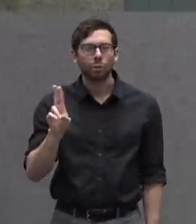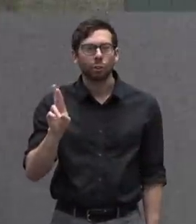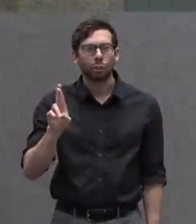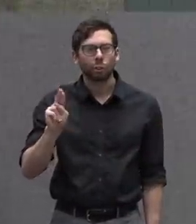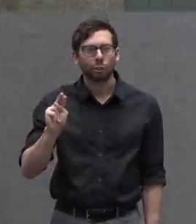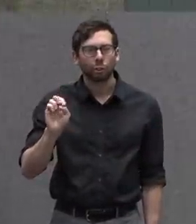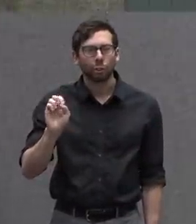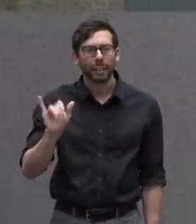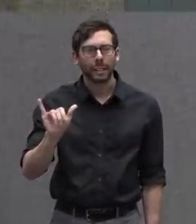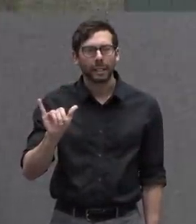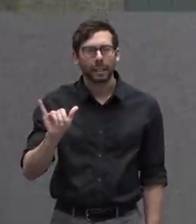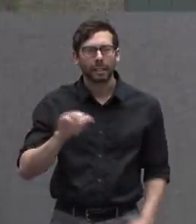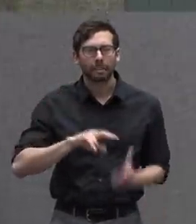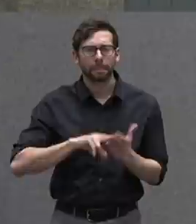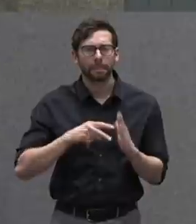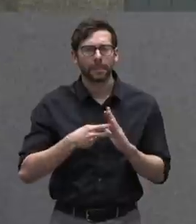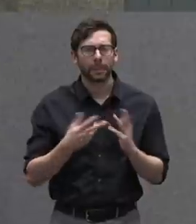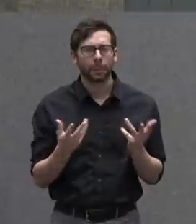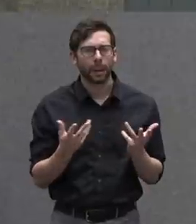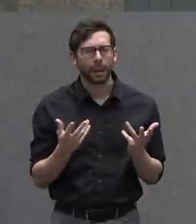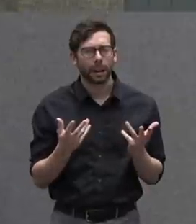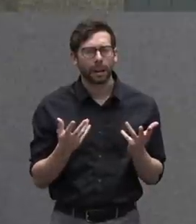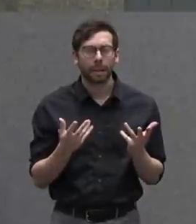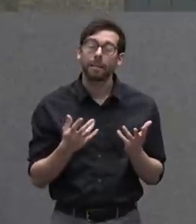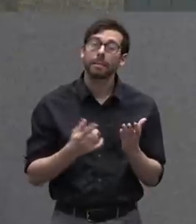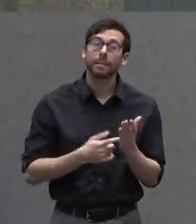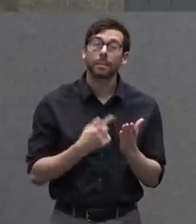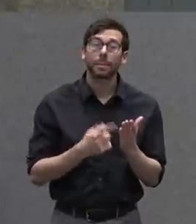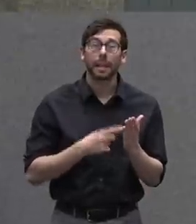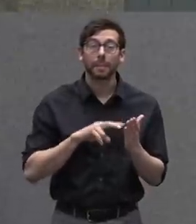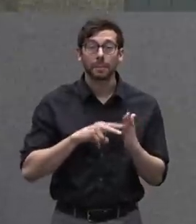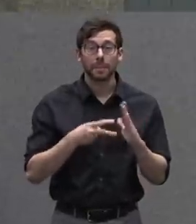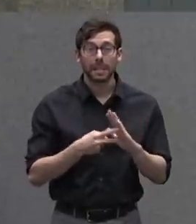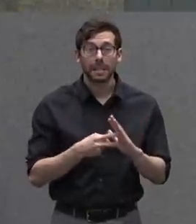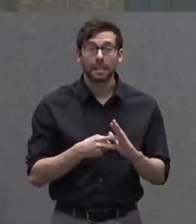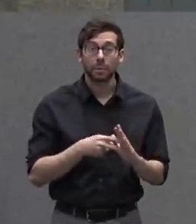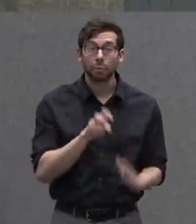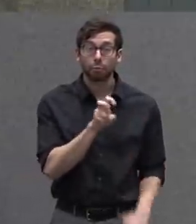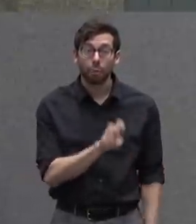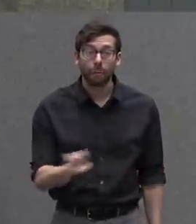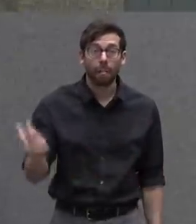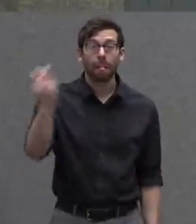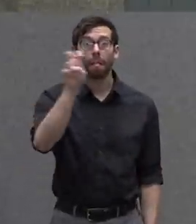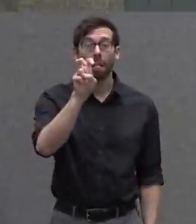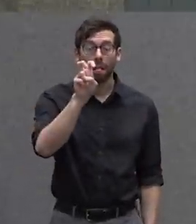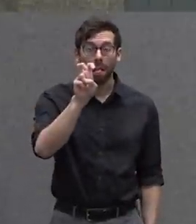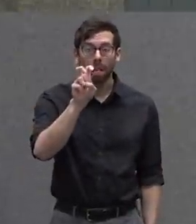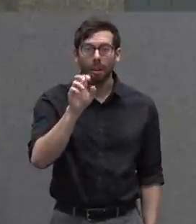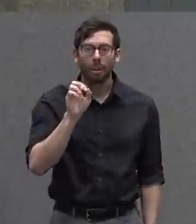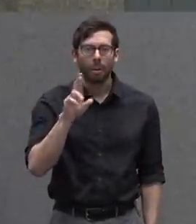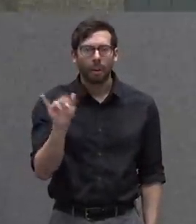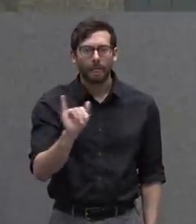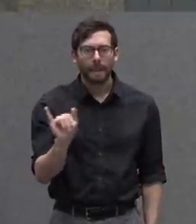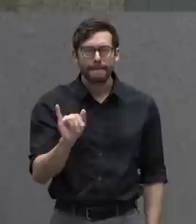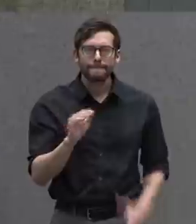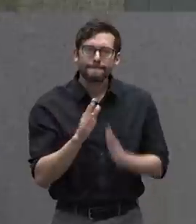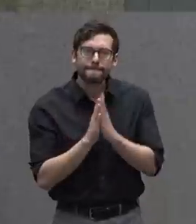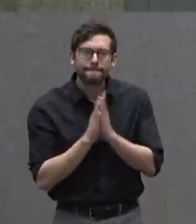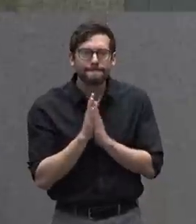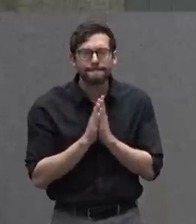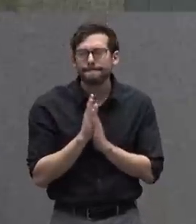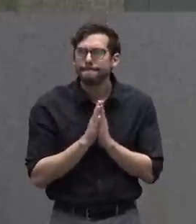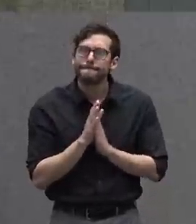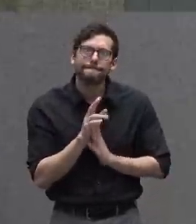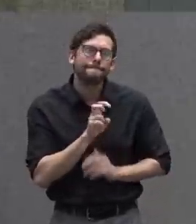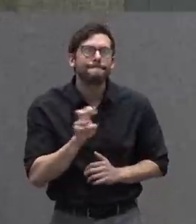Sometimes it's if you travel somewhere, you can go on a journey. Sometimes it's like an adventure if you've ever dreamt